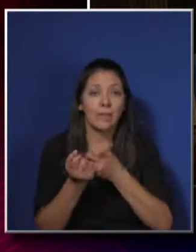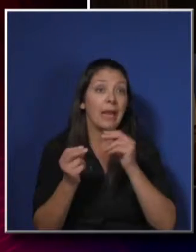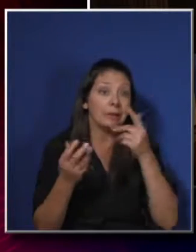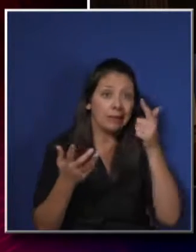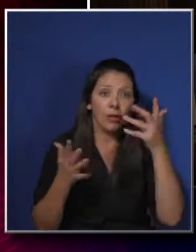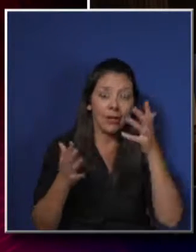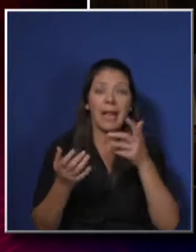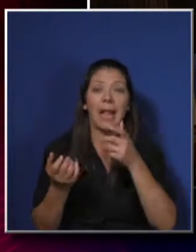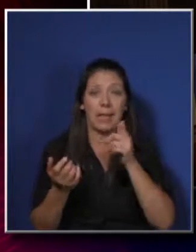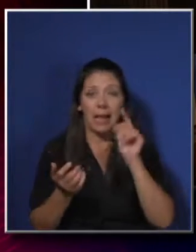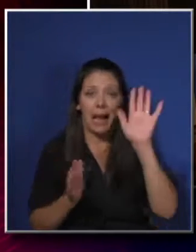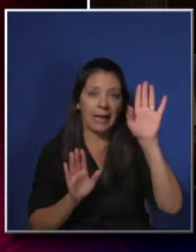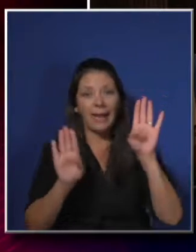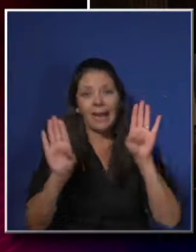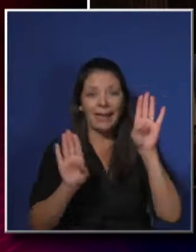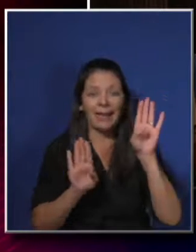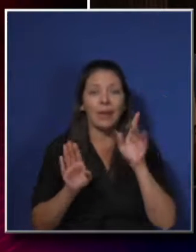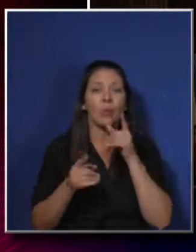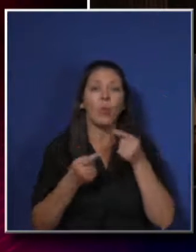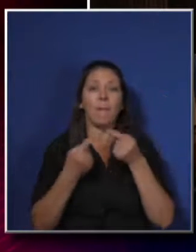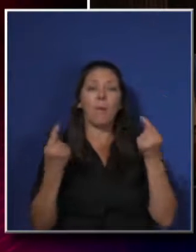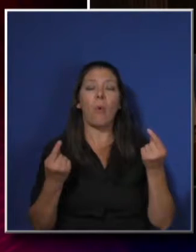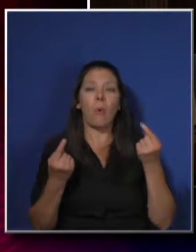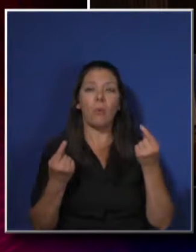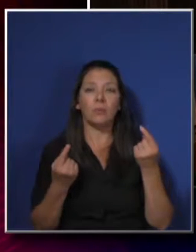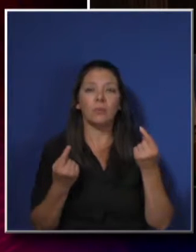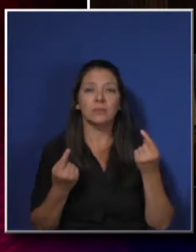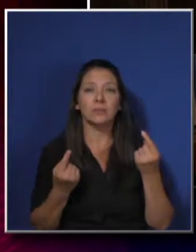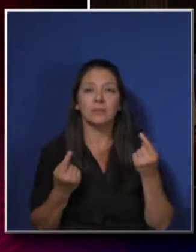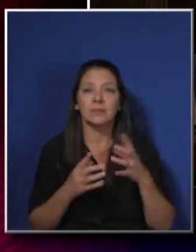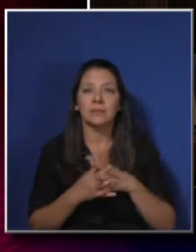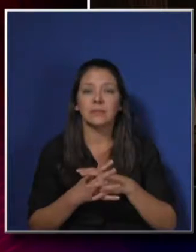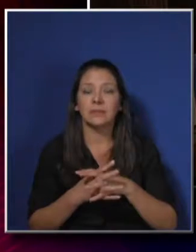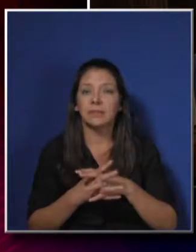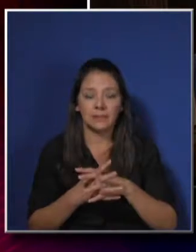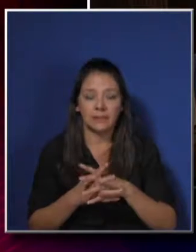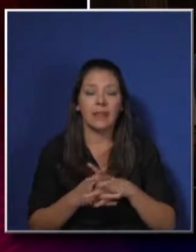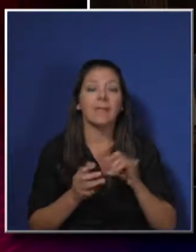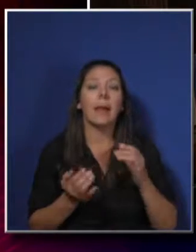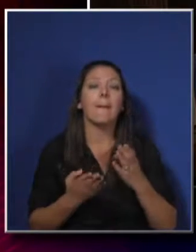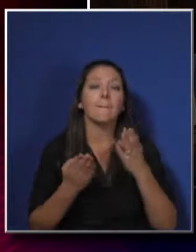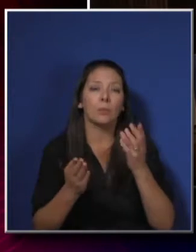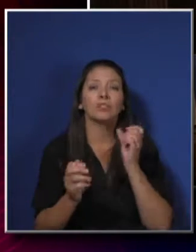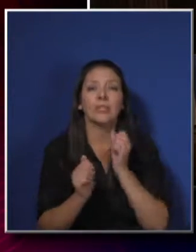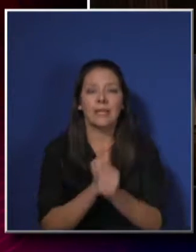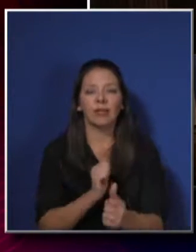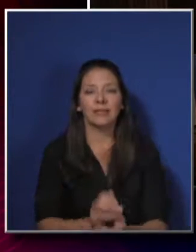Aye. Aye. All those opposed? Motion carries.